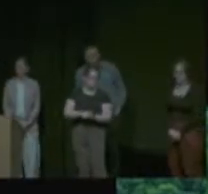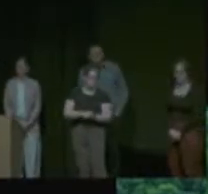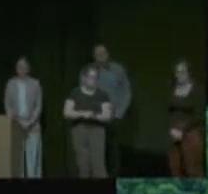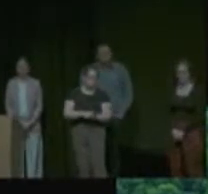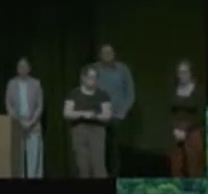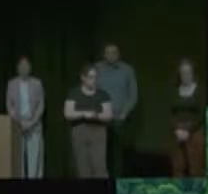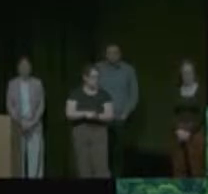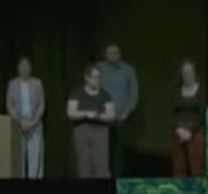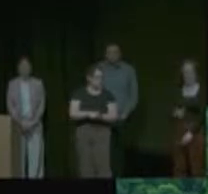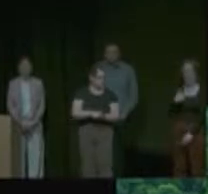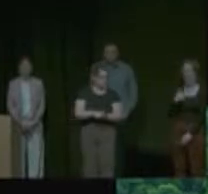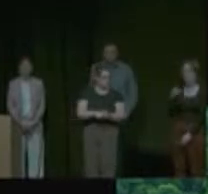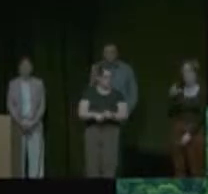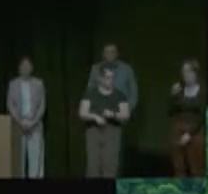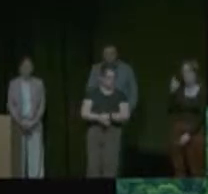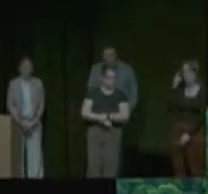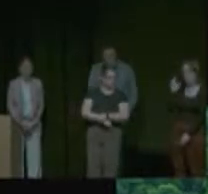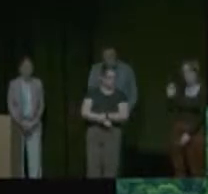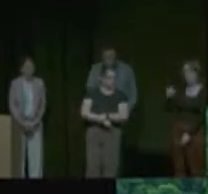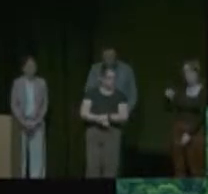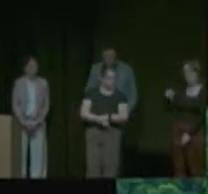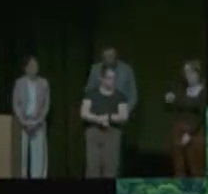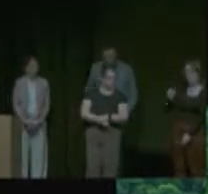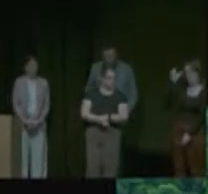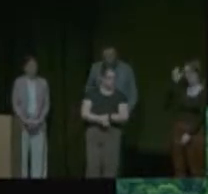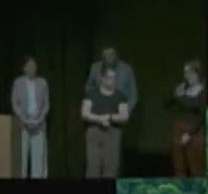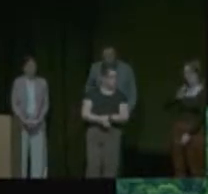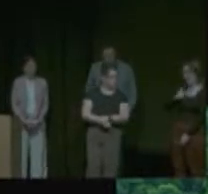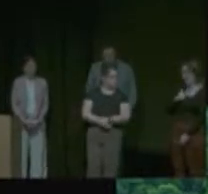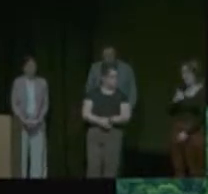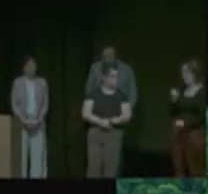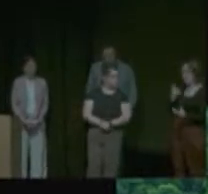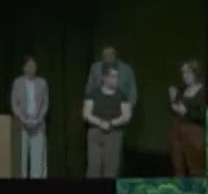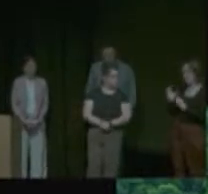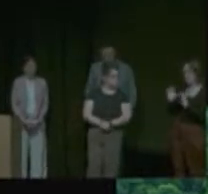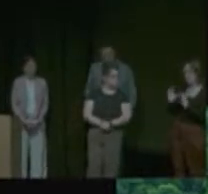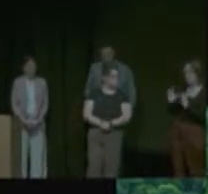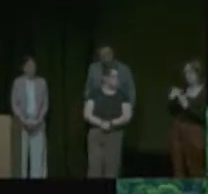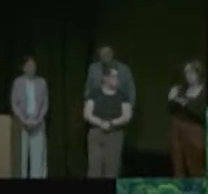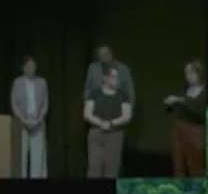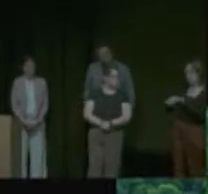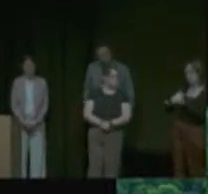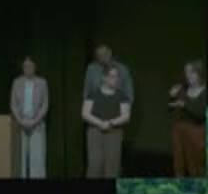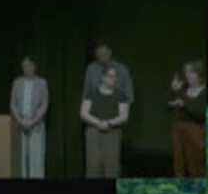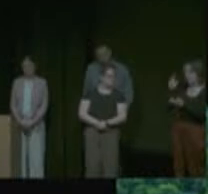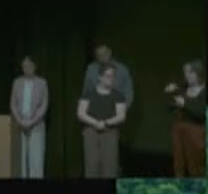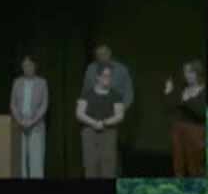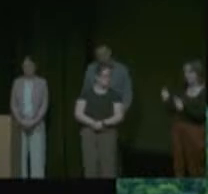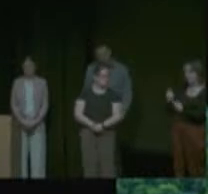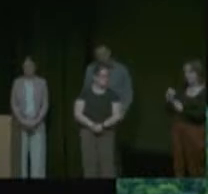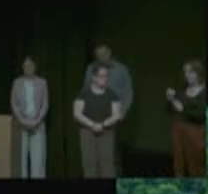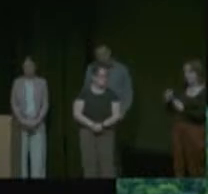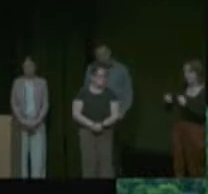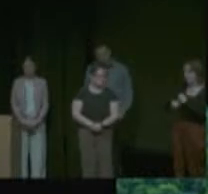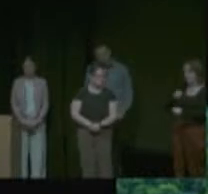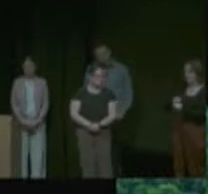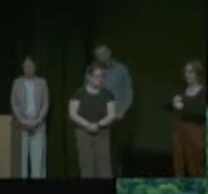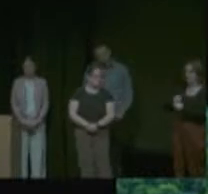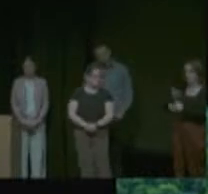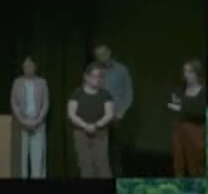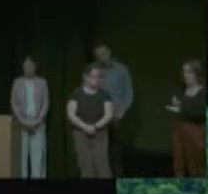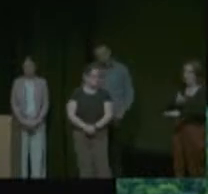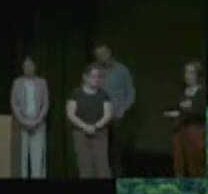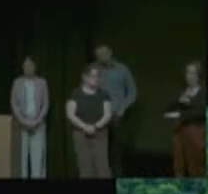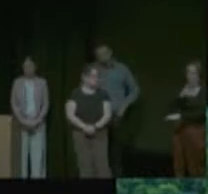I guess it's for the EPA gentleman. I've heard a lot of conversations over the last few years about how this will improve the water quality,